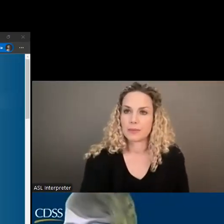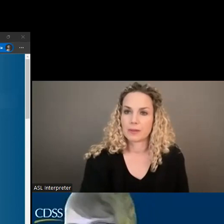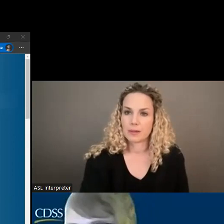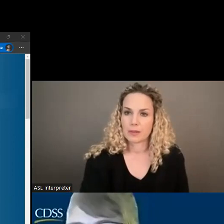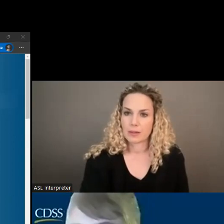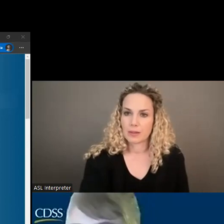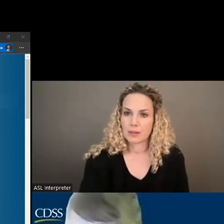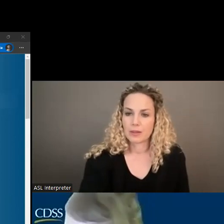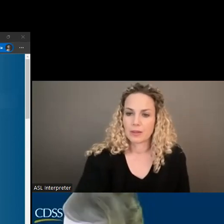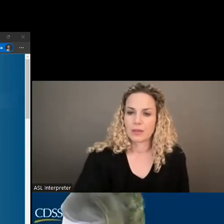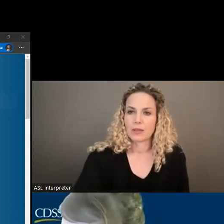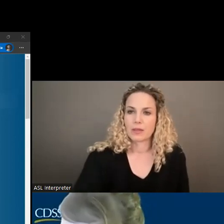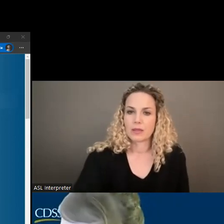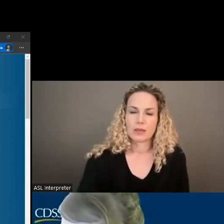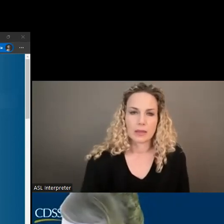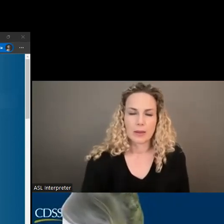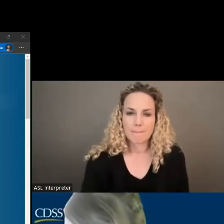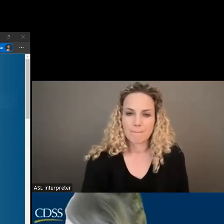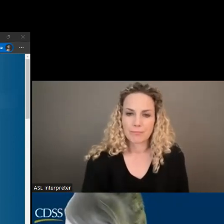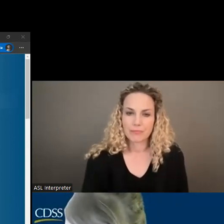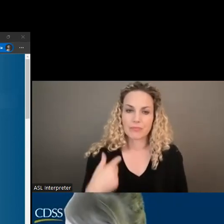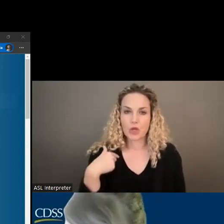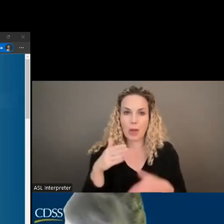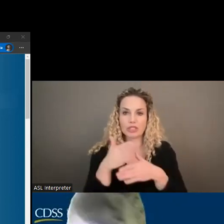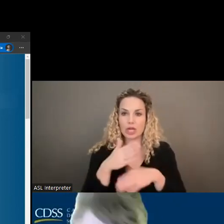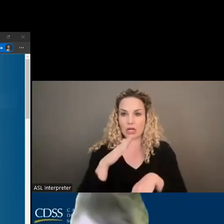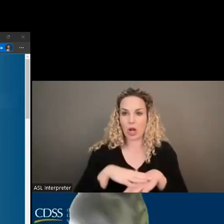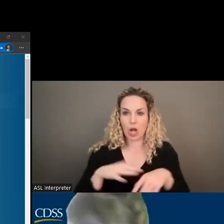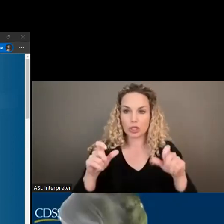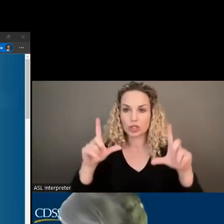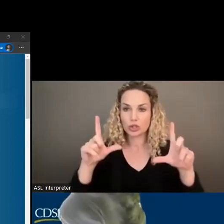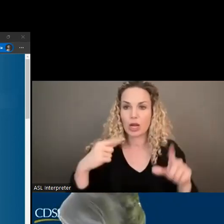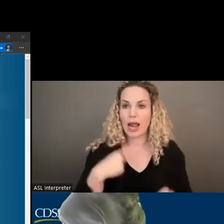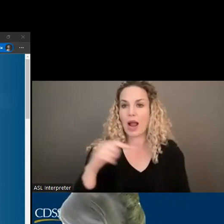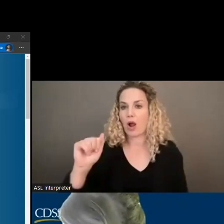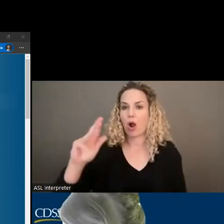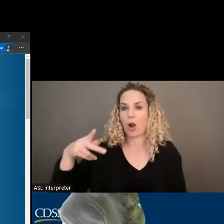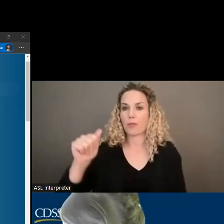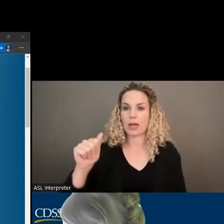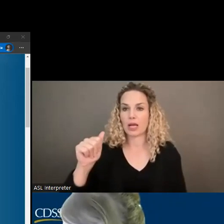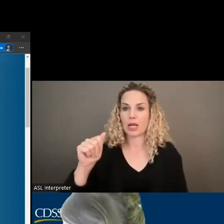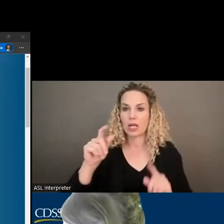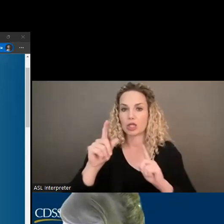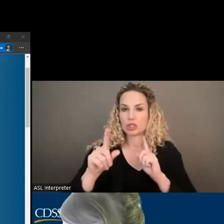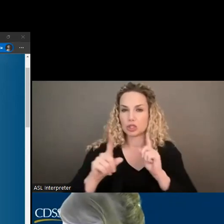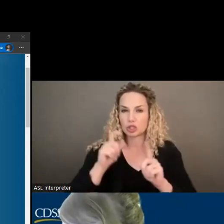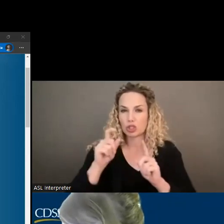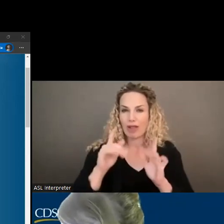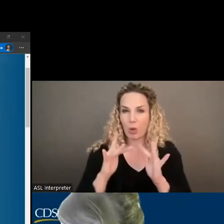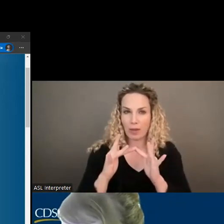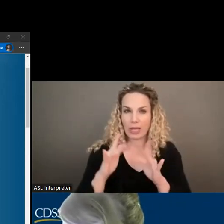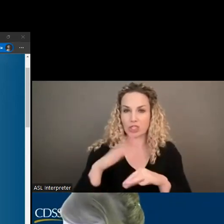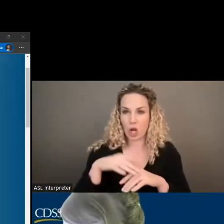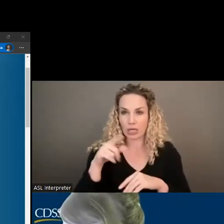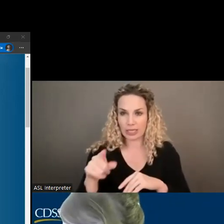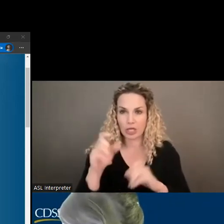Okay, so I am sharing on our screen our ARPA survey webpage. And on this webpage,